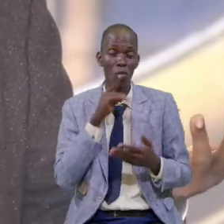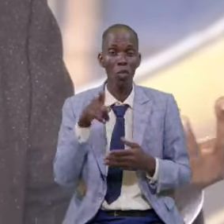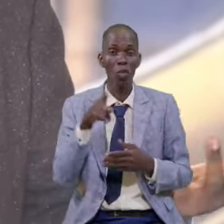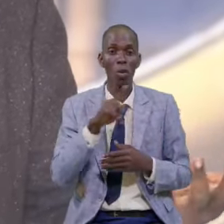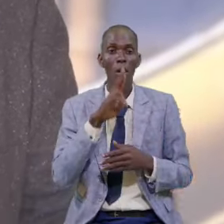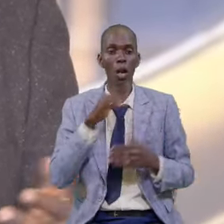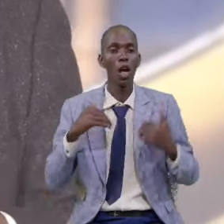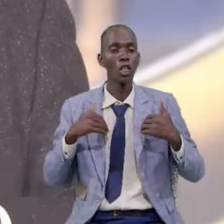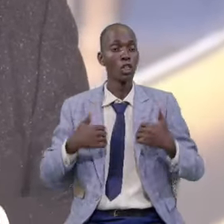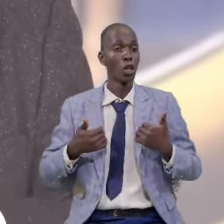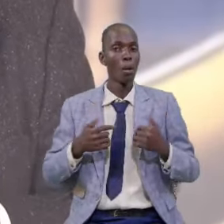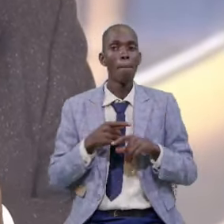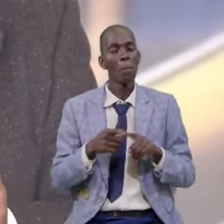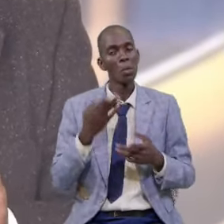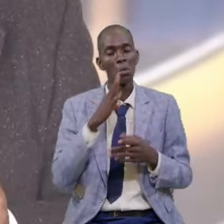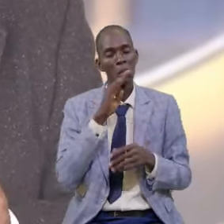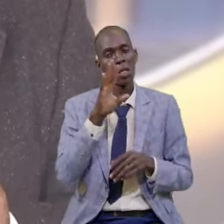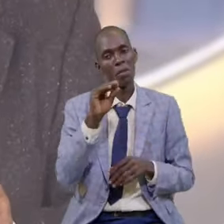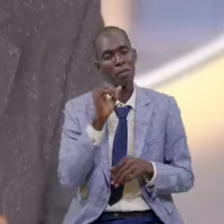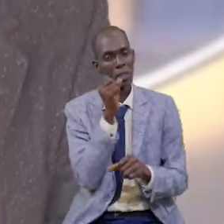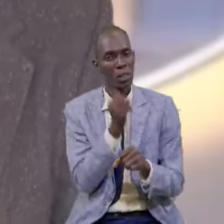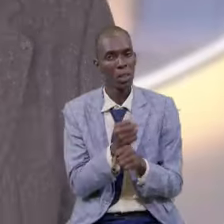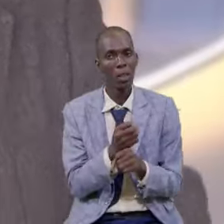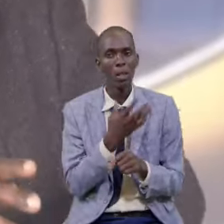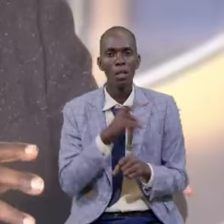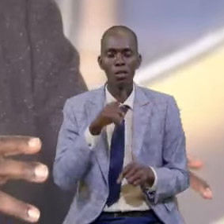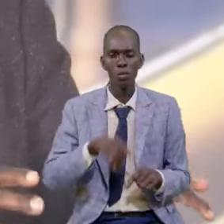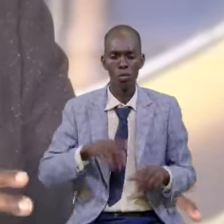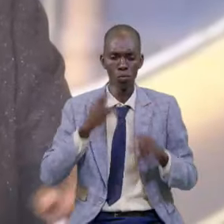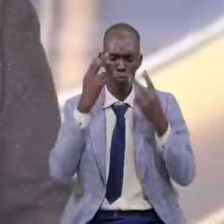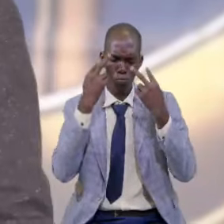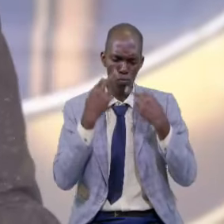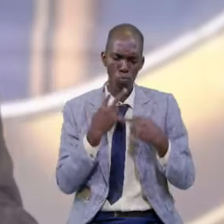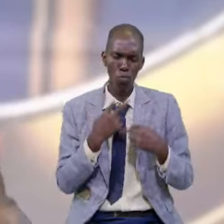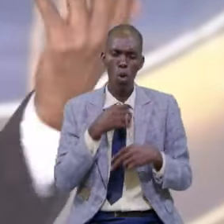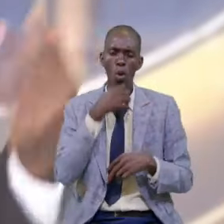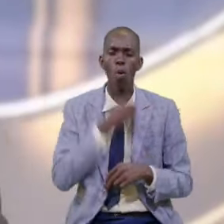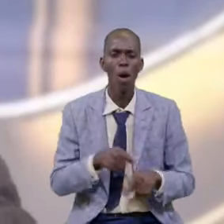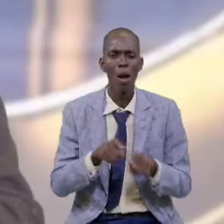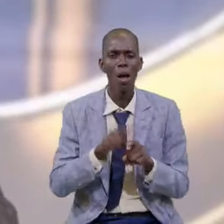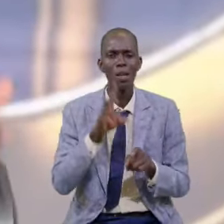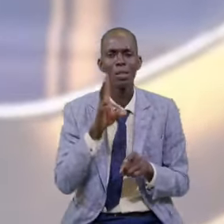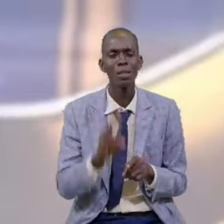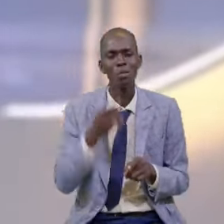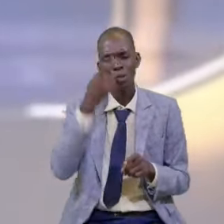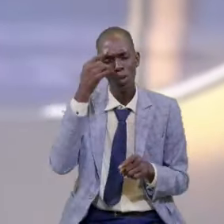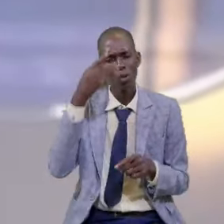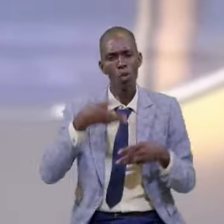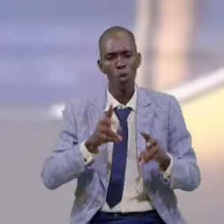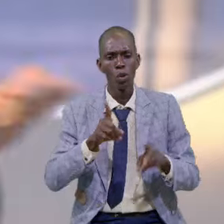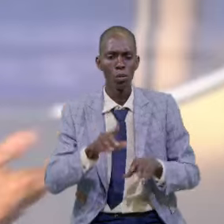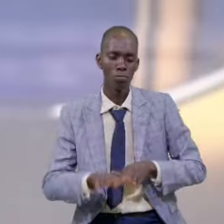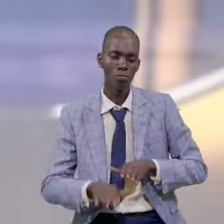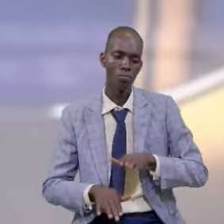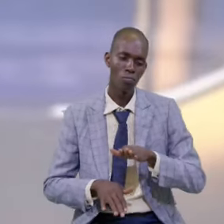maybe you're 50 and you look like you are 70 in the way you carry yourself, in the way you move, in the way you